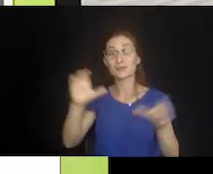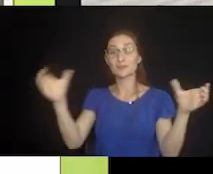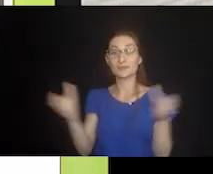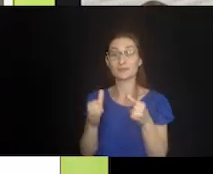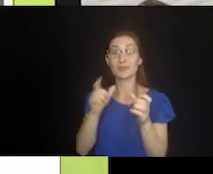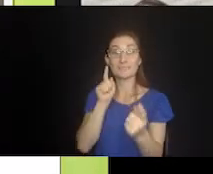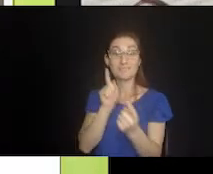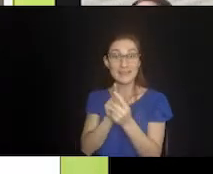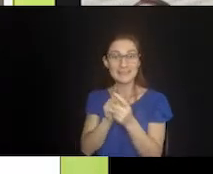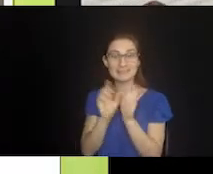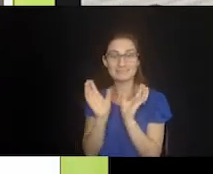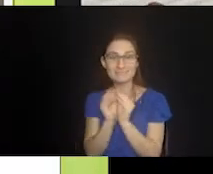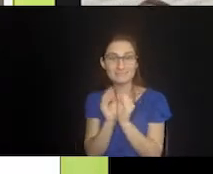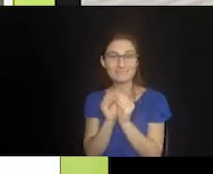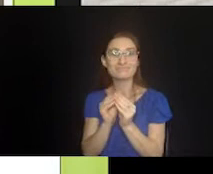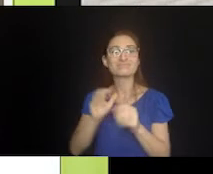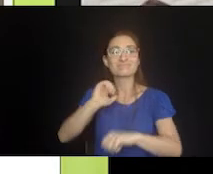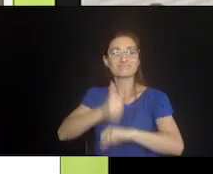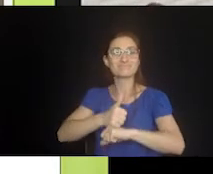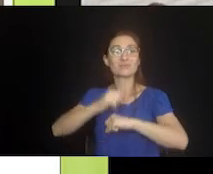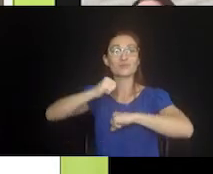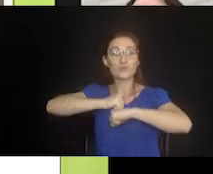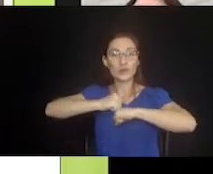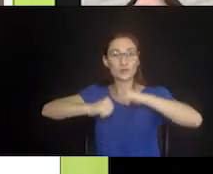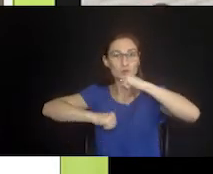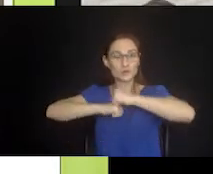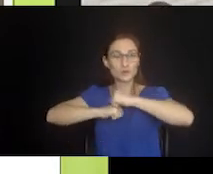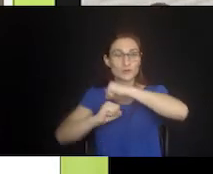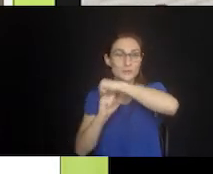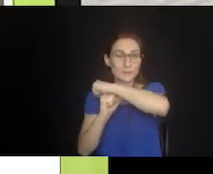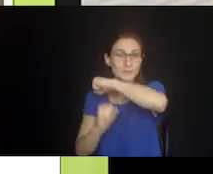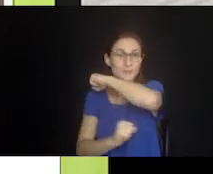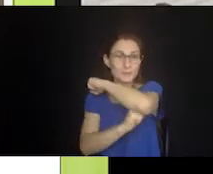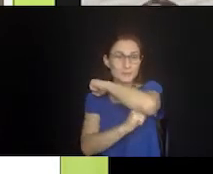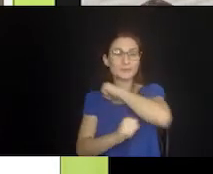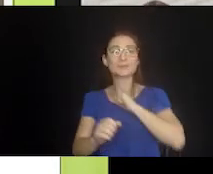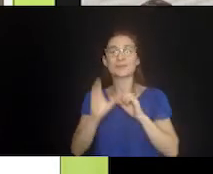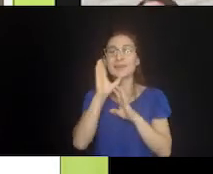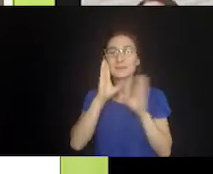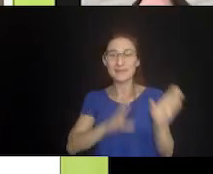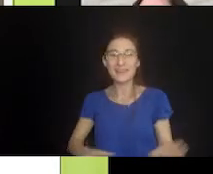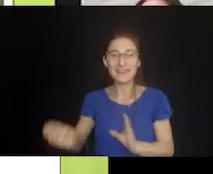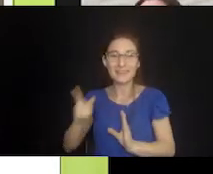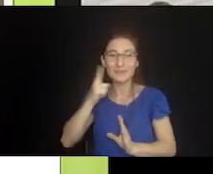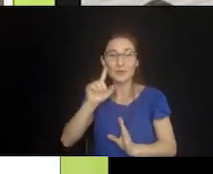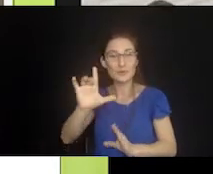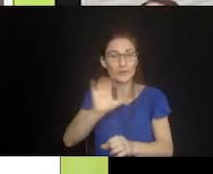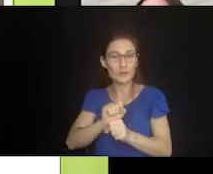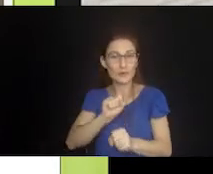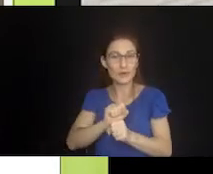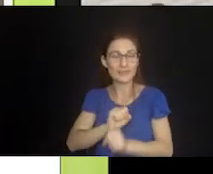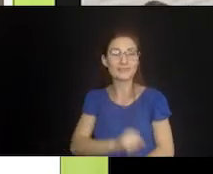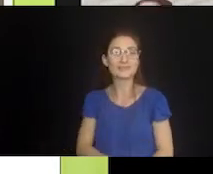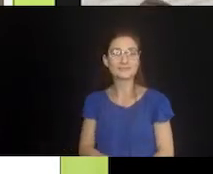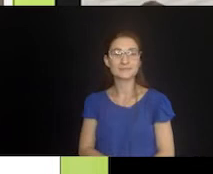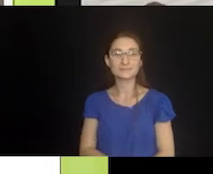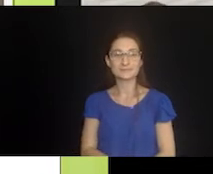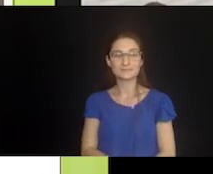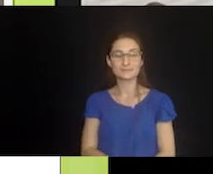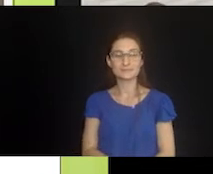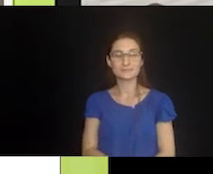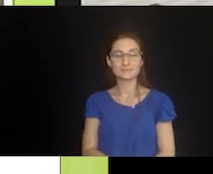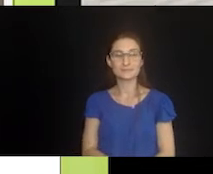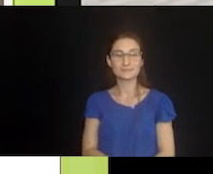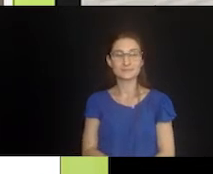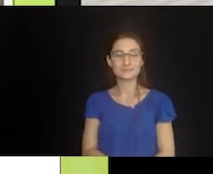going to have to get together, meet, and make sure you get a structure of and a plan of what